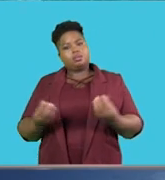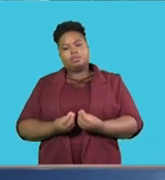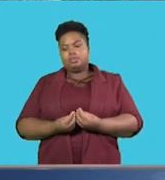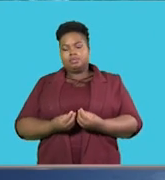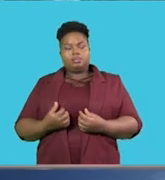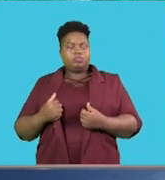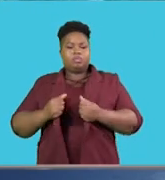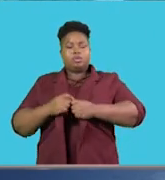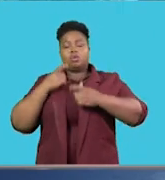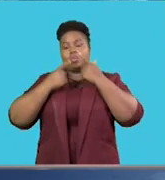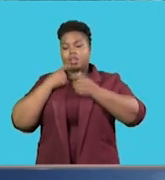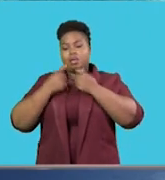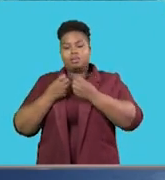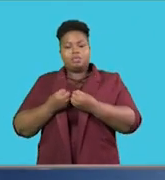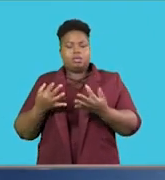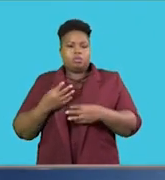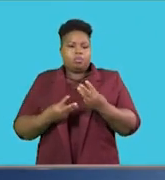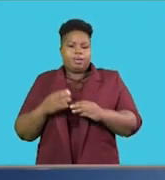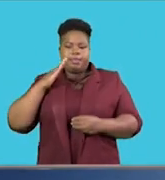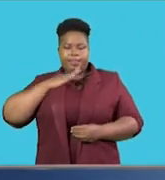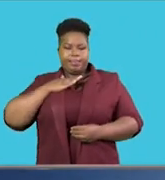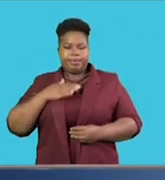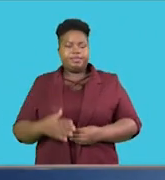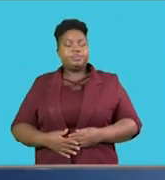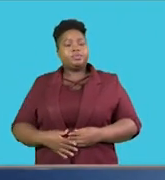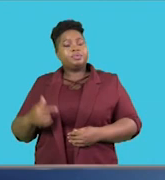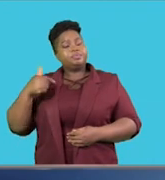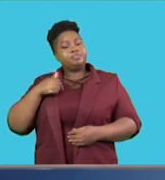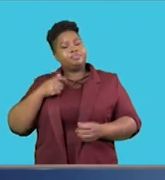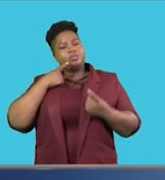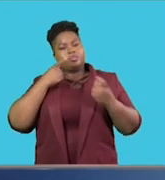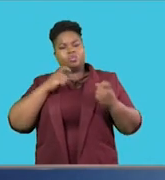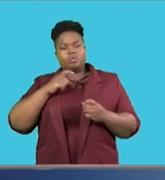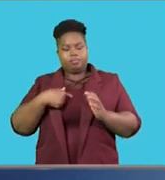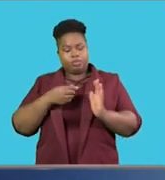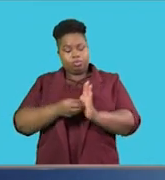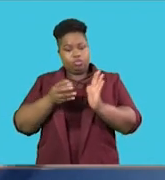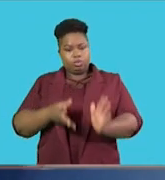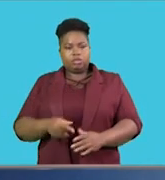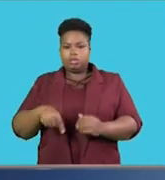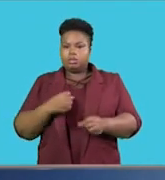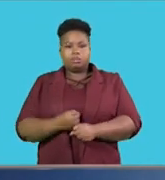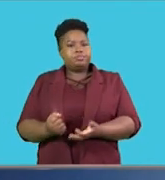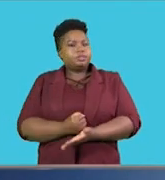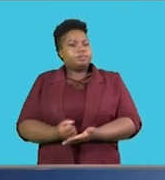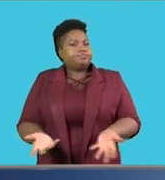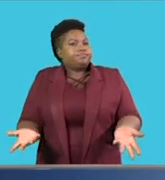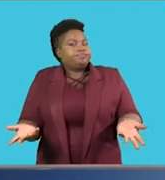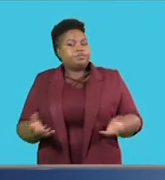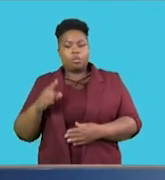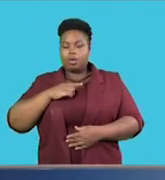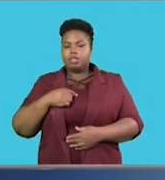Ayikuningi esikhala ngayo imisebenzi ayikho. Mina ngikhalela ukuthi ngi-student kanje, this angibhalisanga ngoba